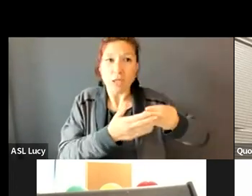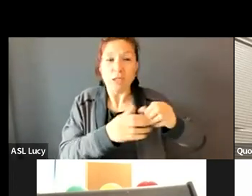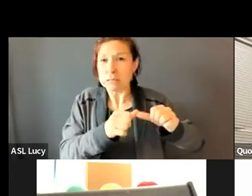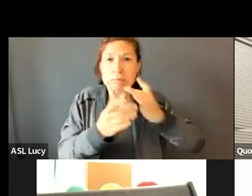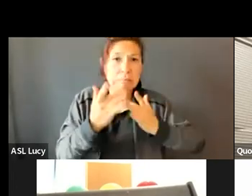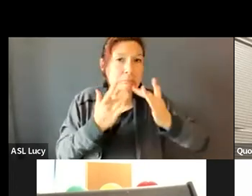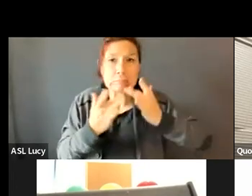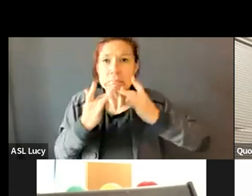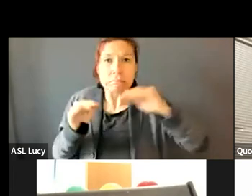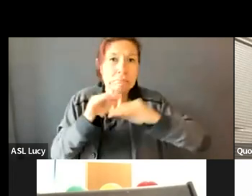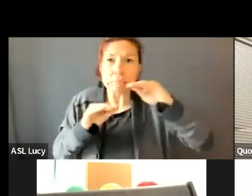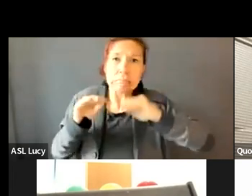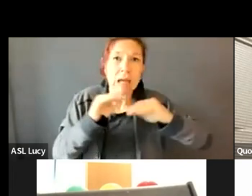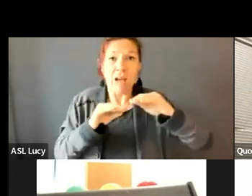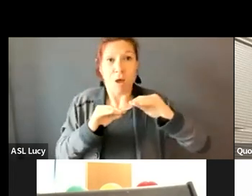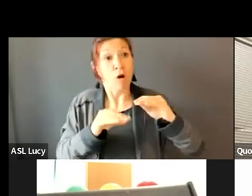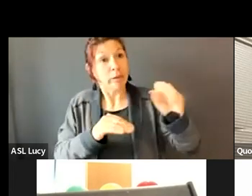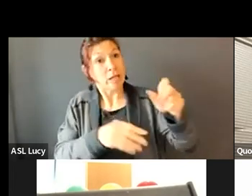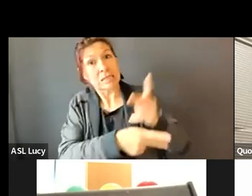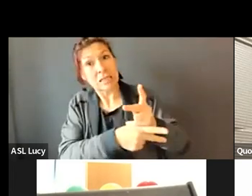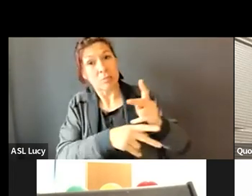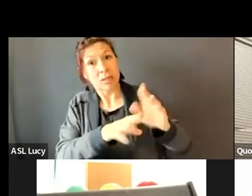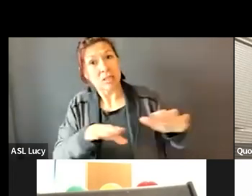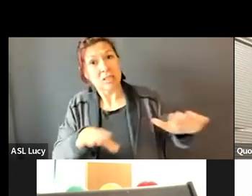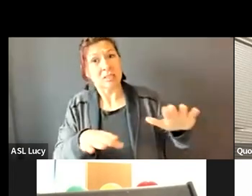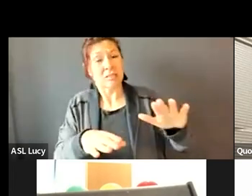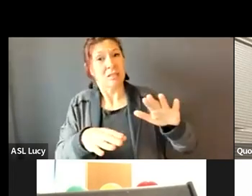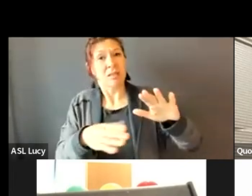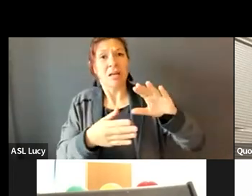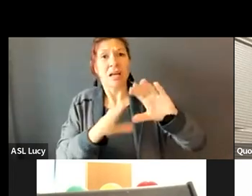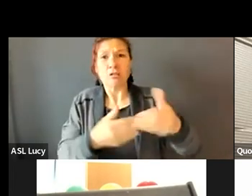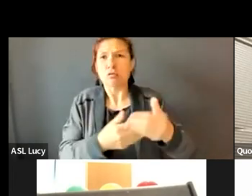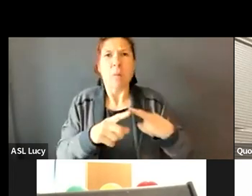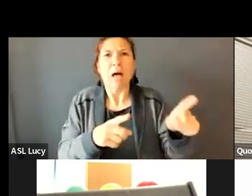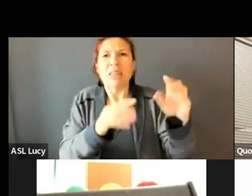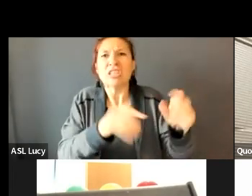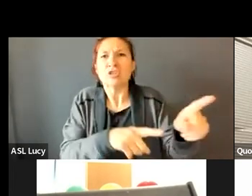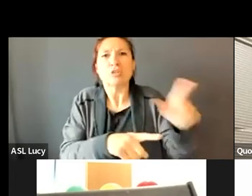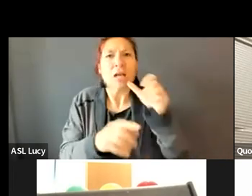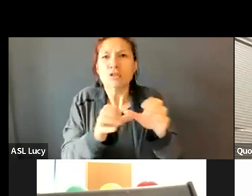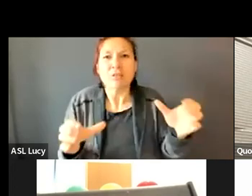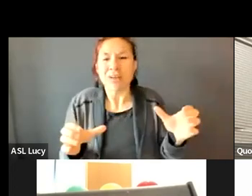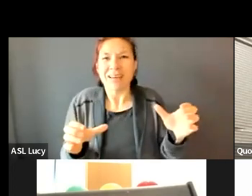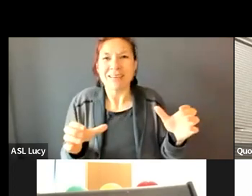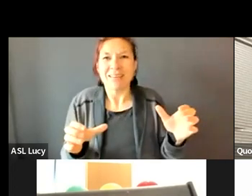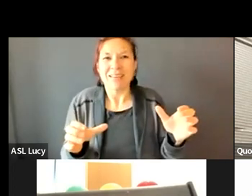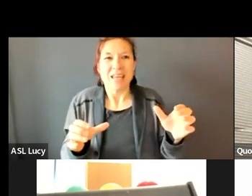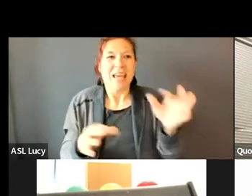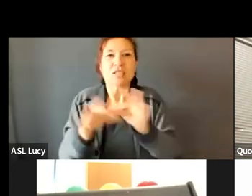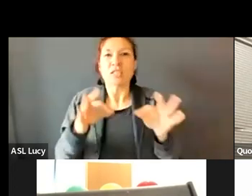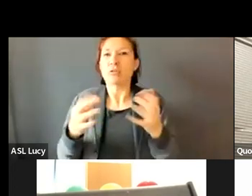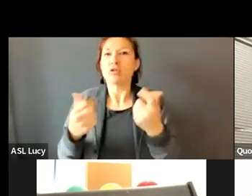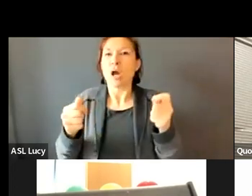um and that means we're keeping kids in classrooms without certified teachers and like I that for me feels